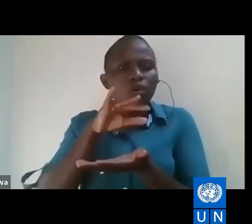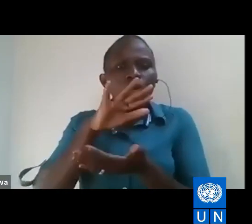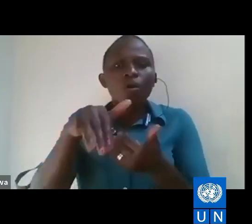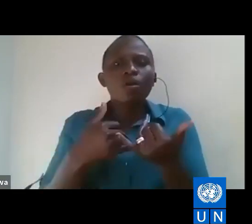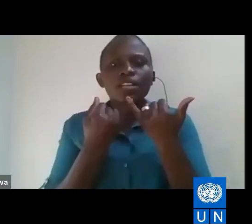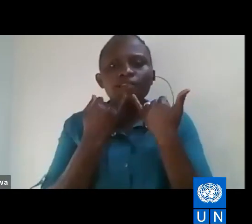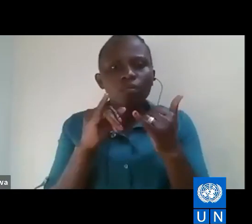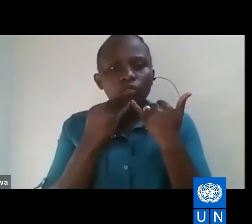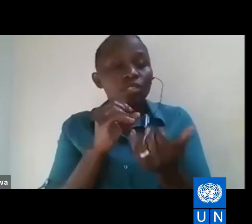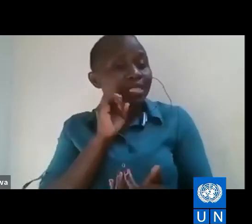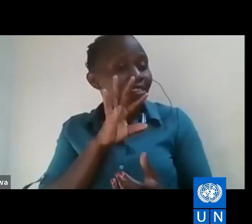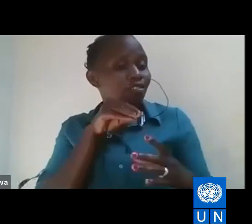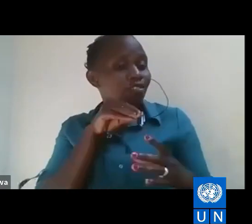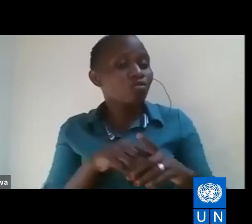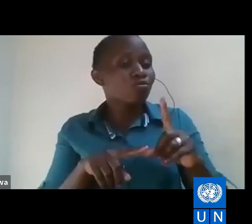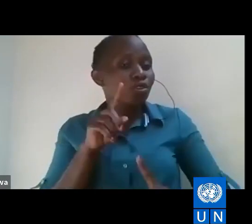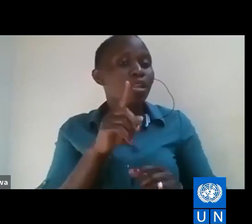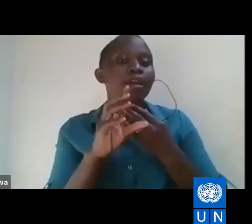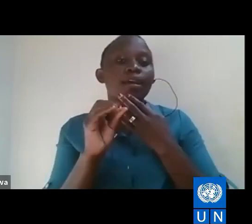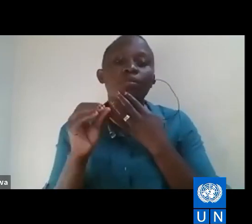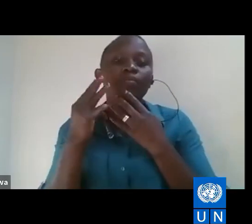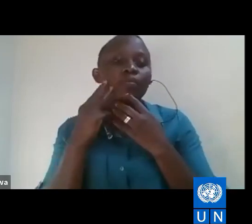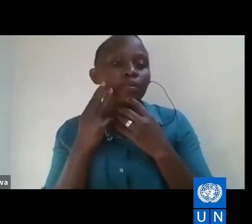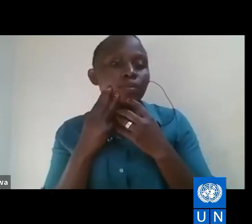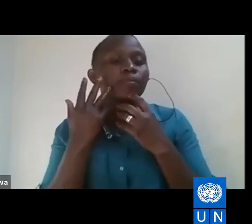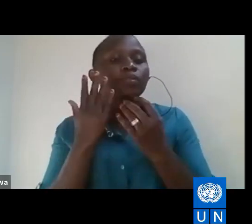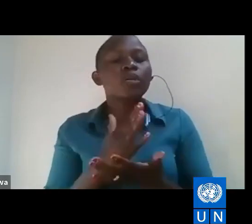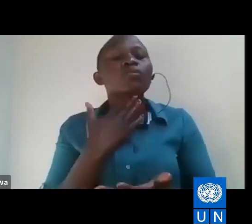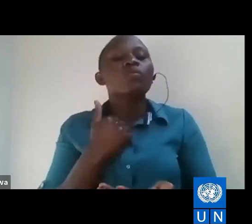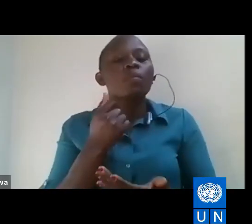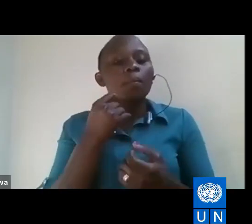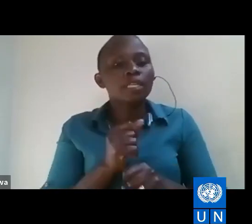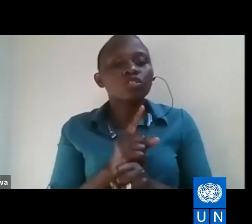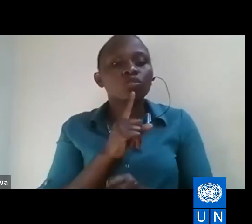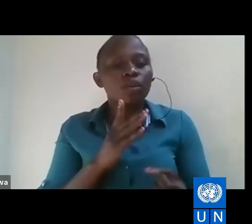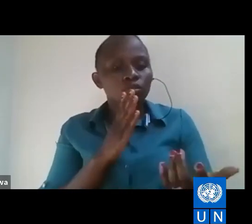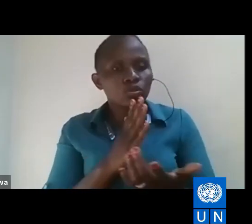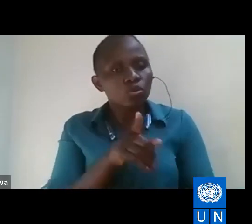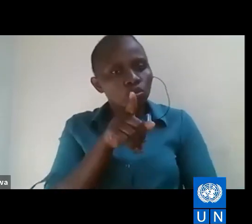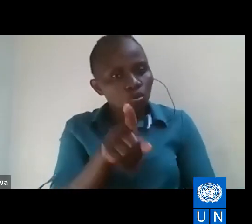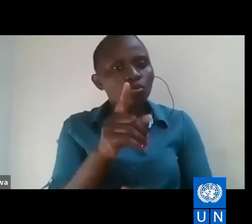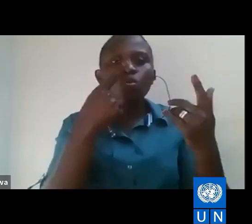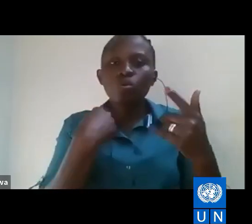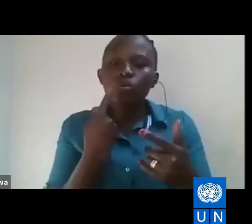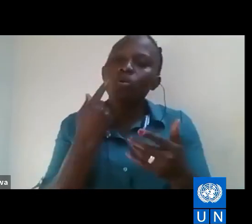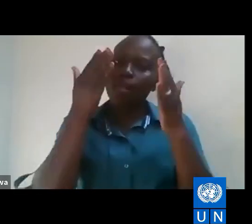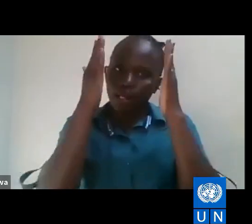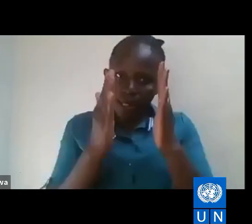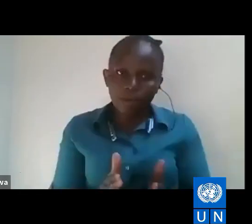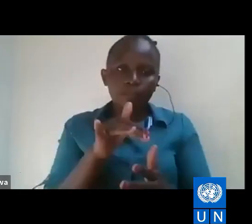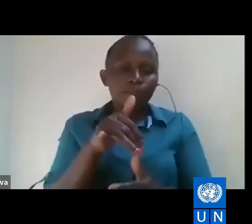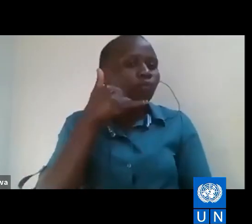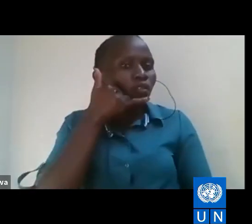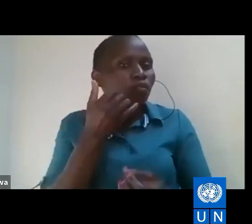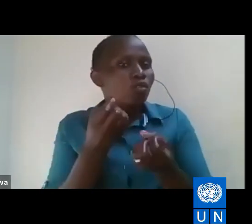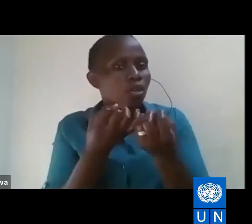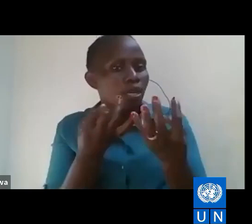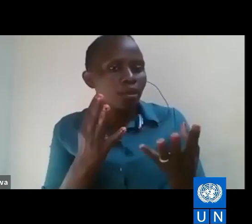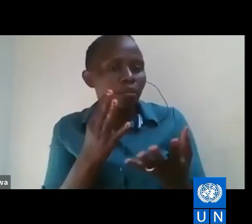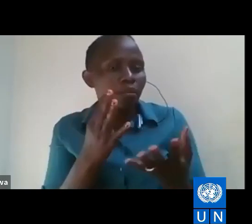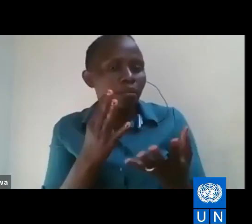are who you say you are. And the time for that is now. We need your telephone number because some of the grants are going to be dispersed by mobile money